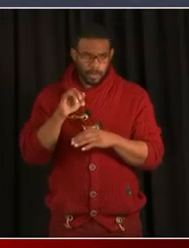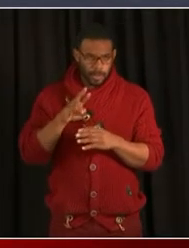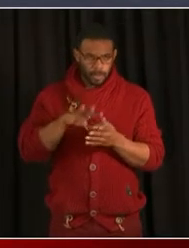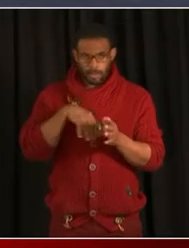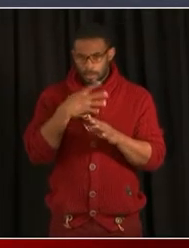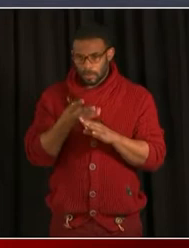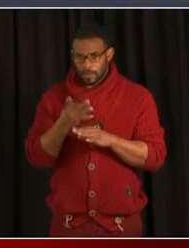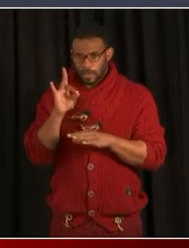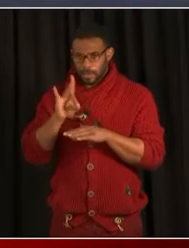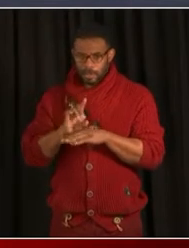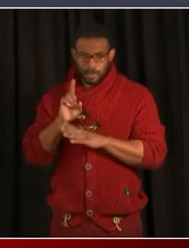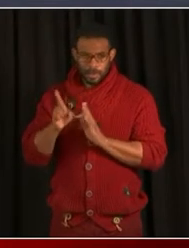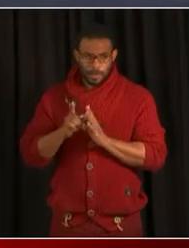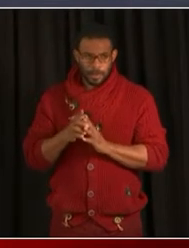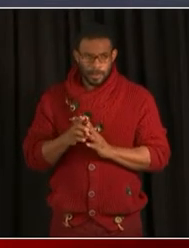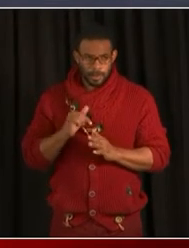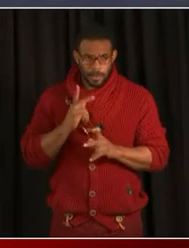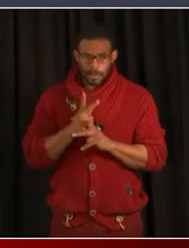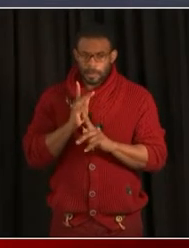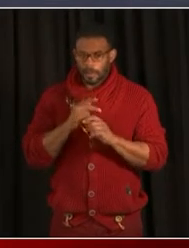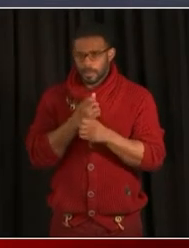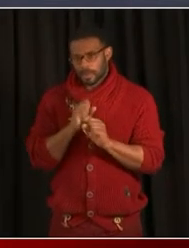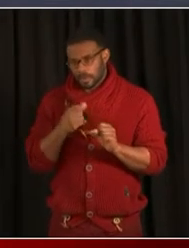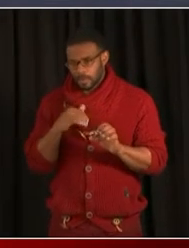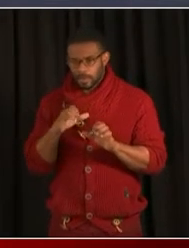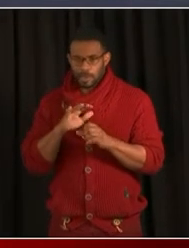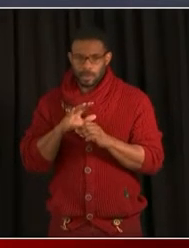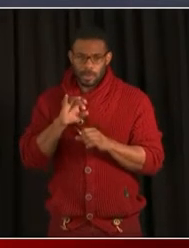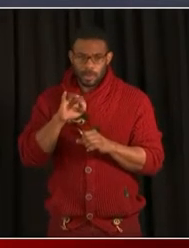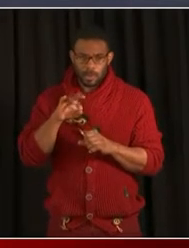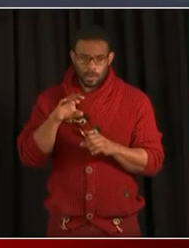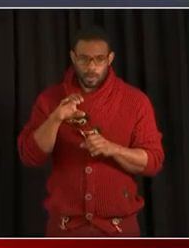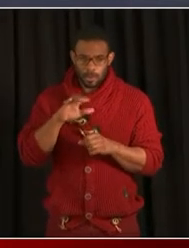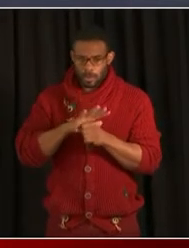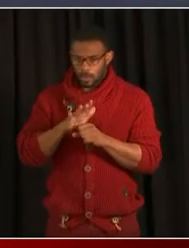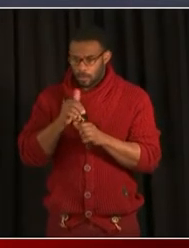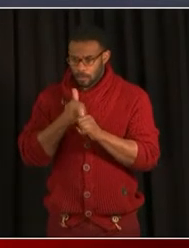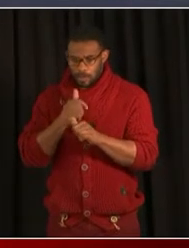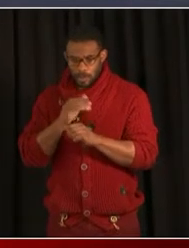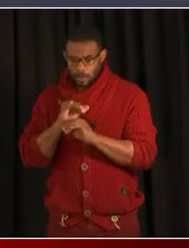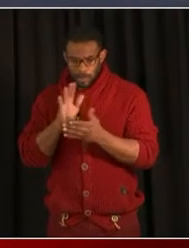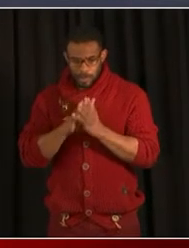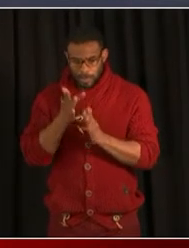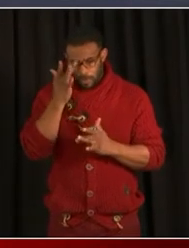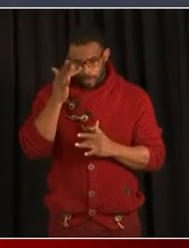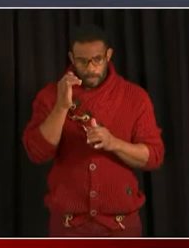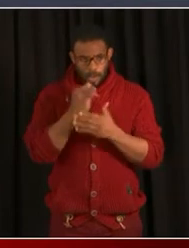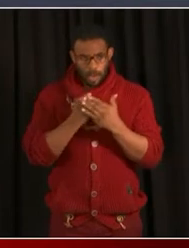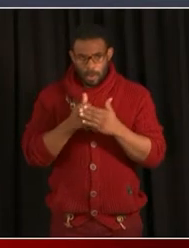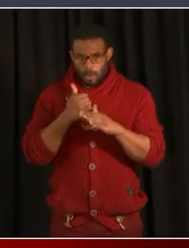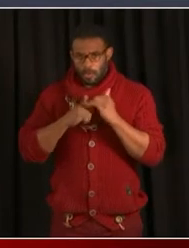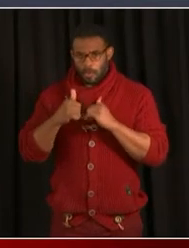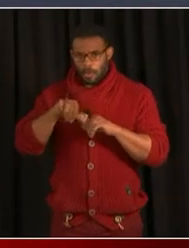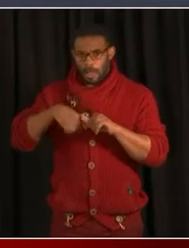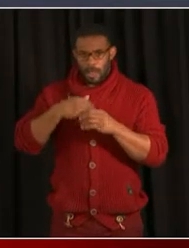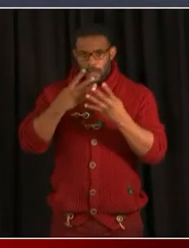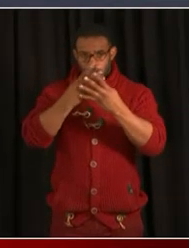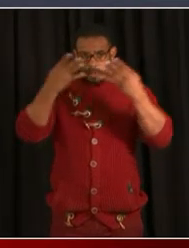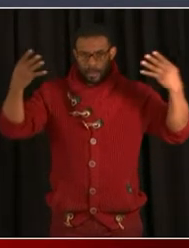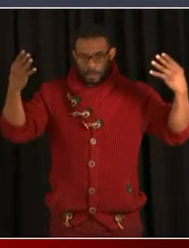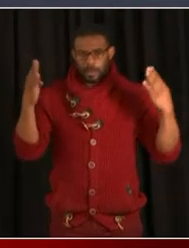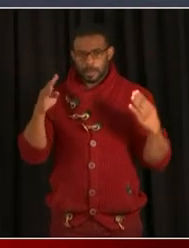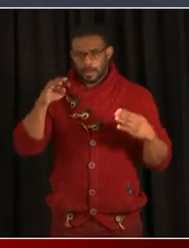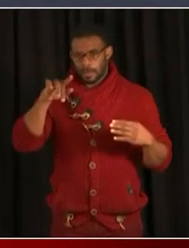air over 8 times an hour. We kept people safe. We did COVID tracking. Nobody got ill. The artists performed behind plexiglass. It